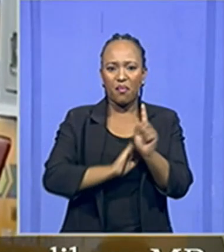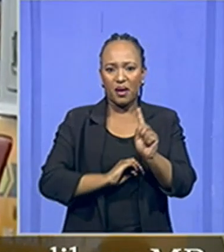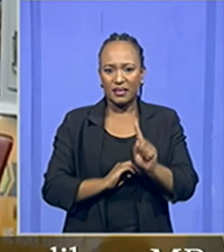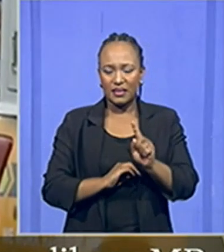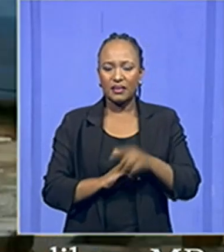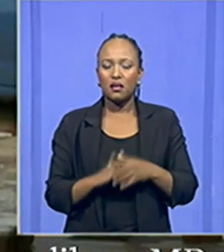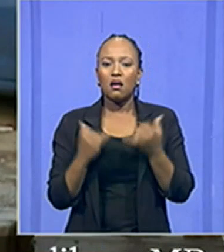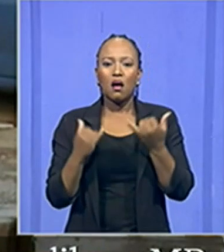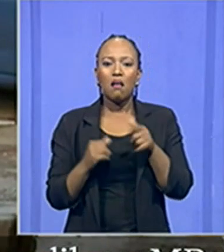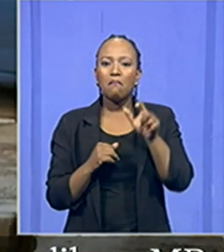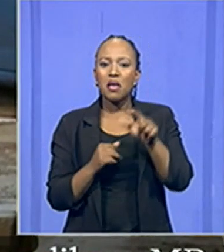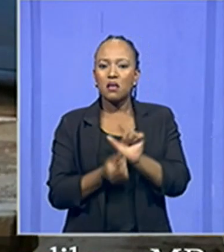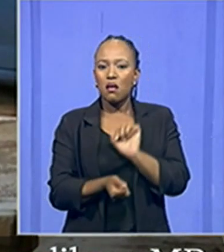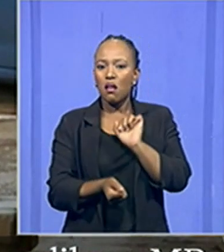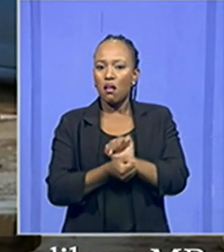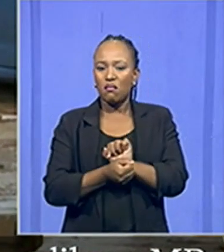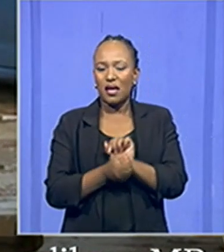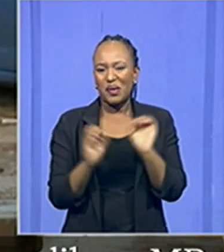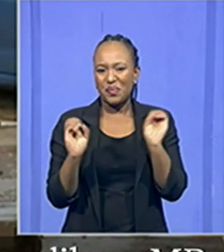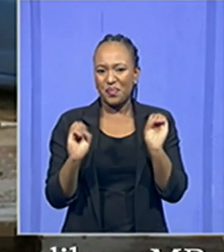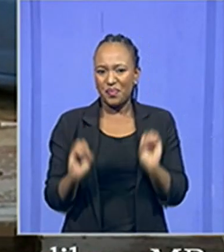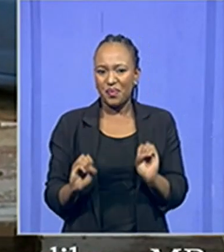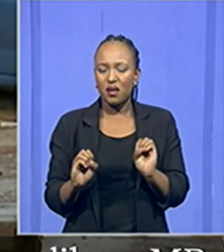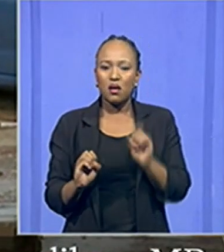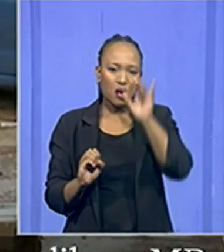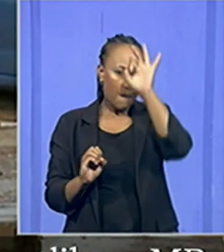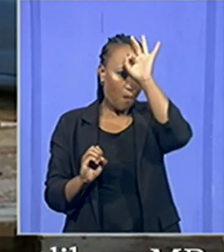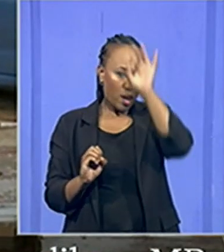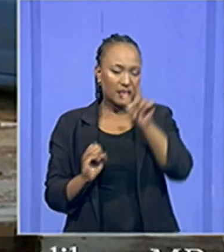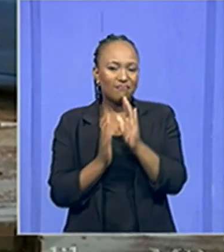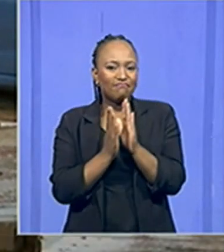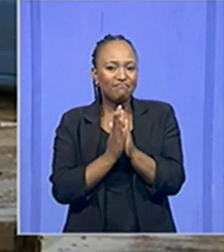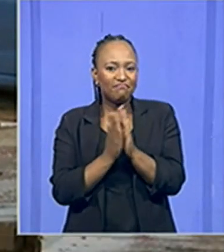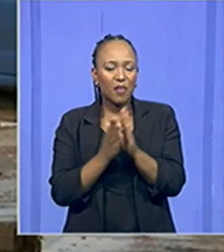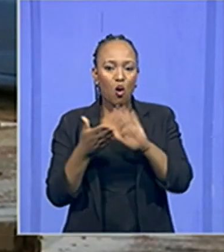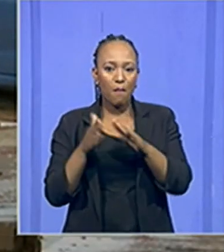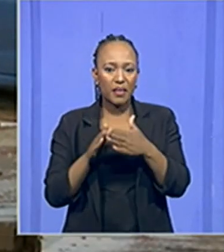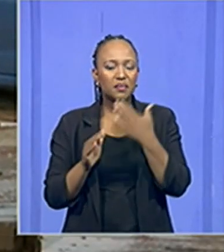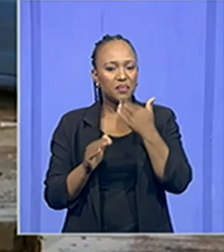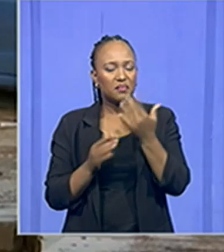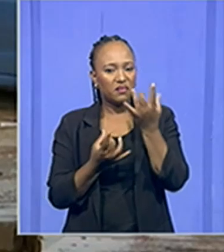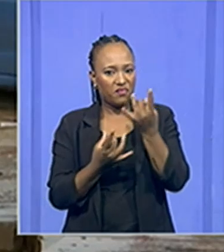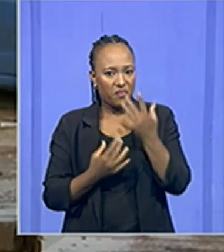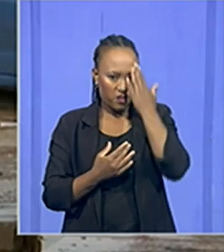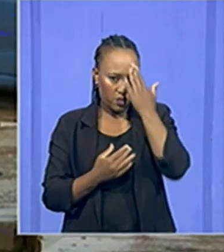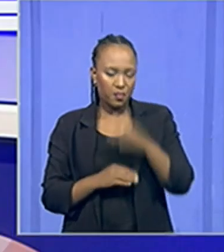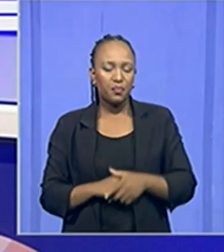a swerego, maphodisa a ipileditše go maloko a setšhaba go tla go bona ge e ba go na le seo ba se tsebago.